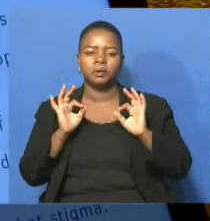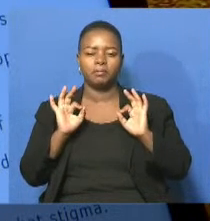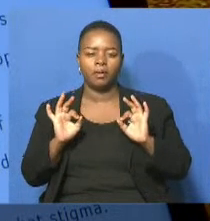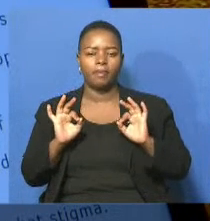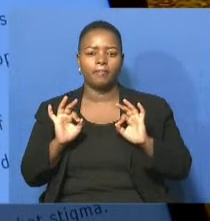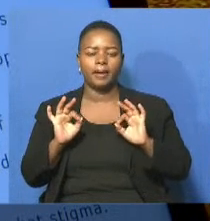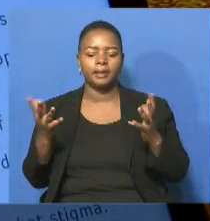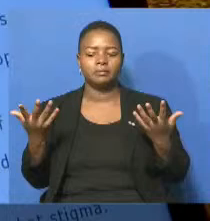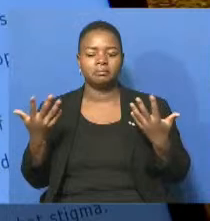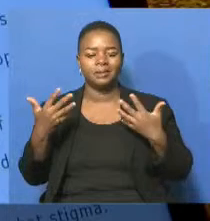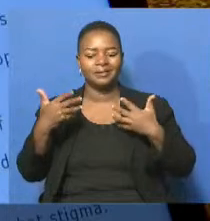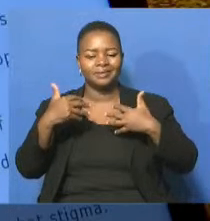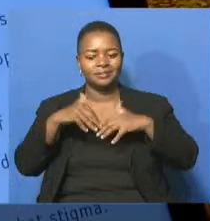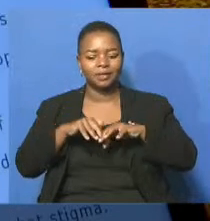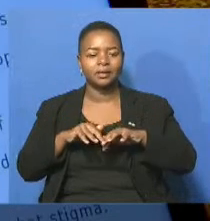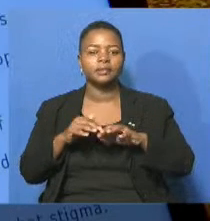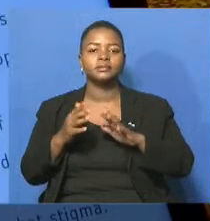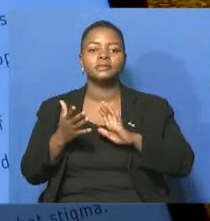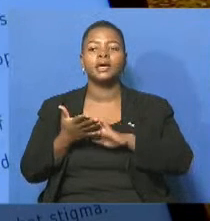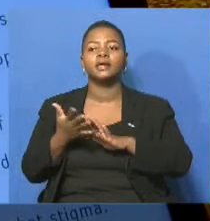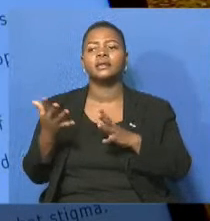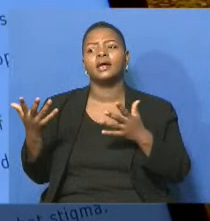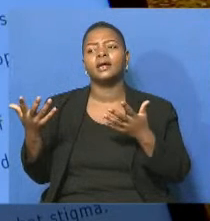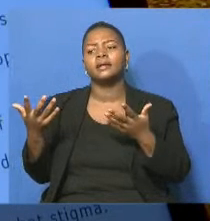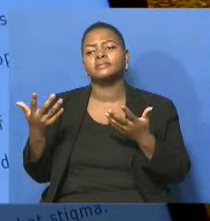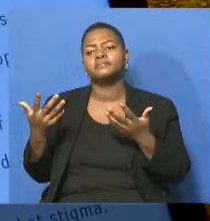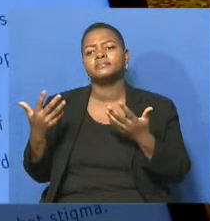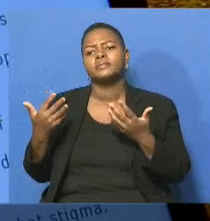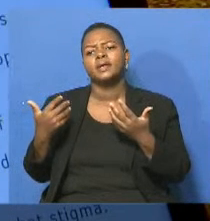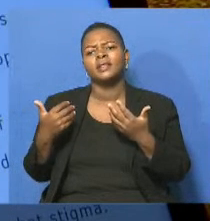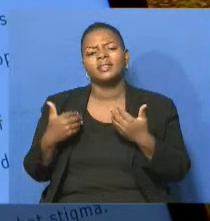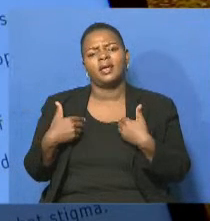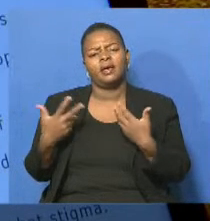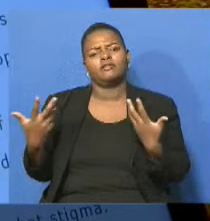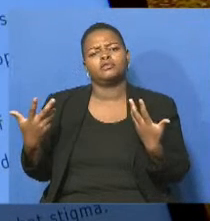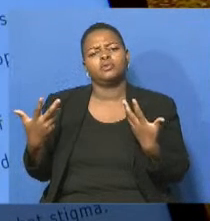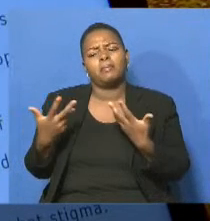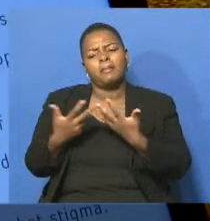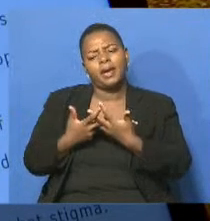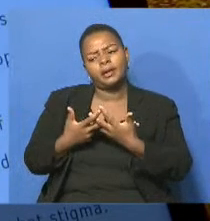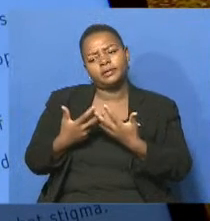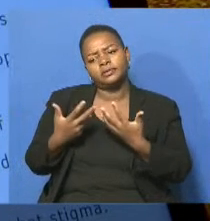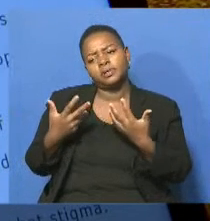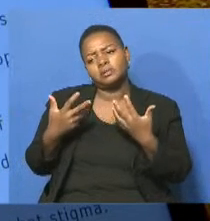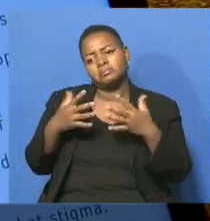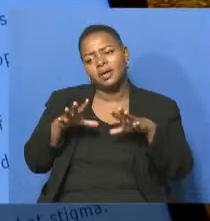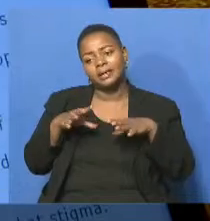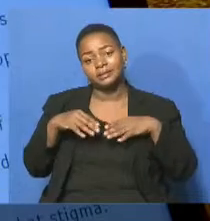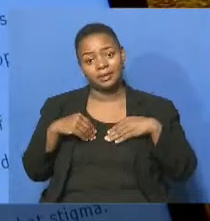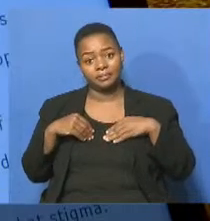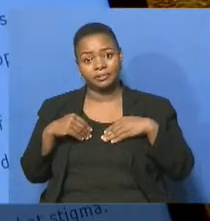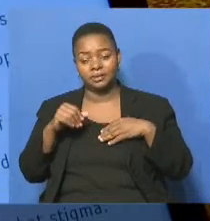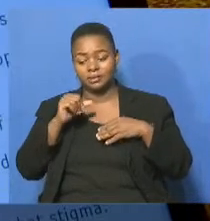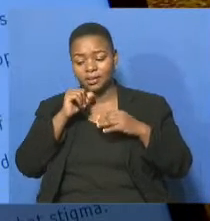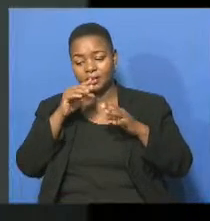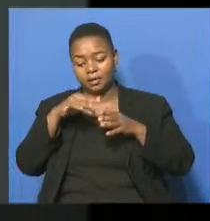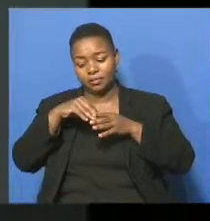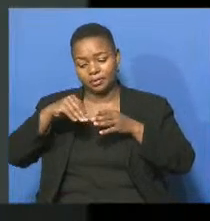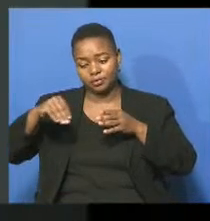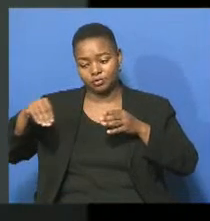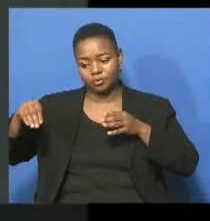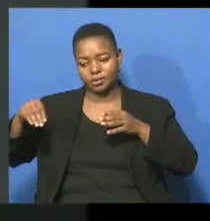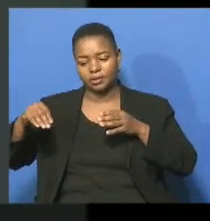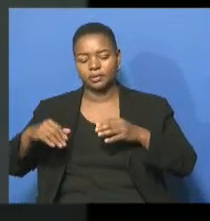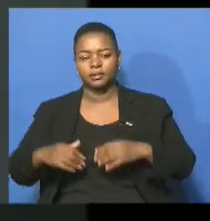integrated into the community. They feel as part of the community, they are accepted and they are not marginalized.